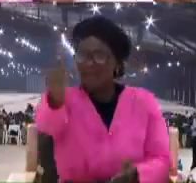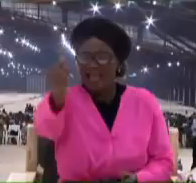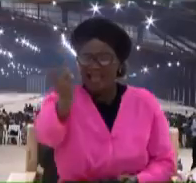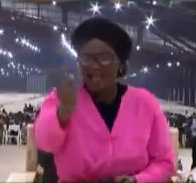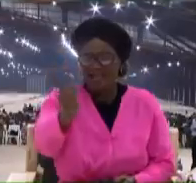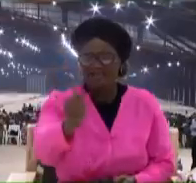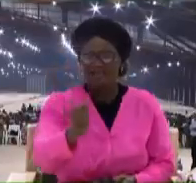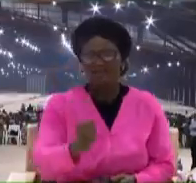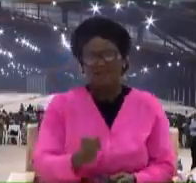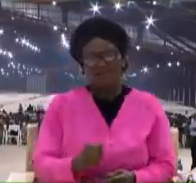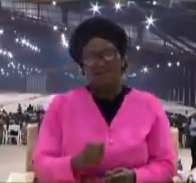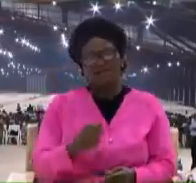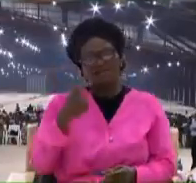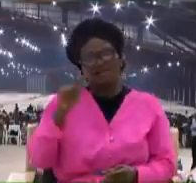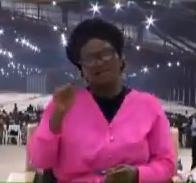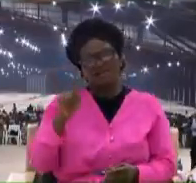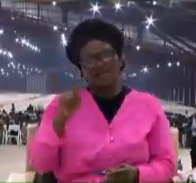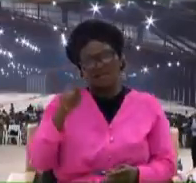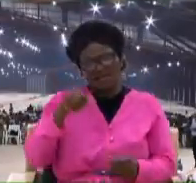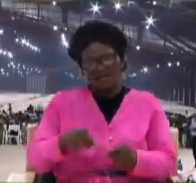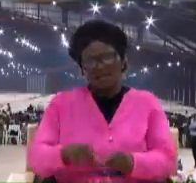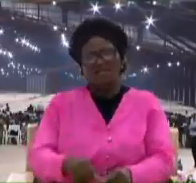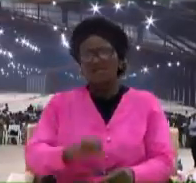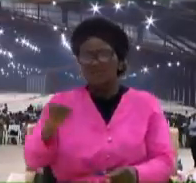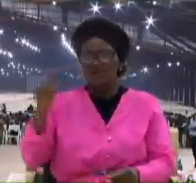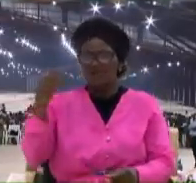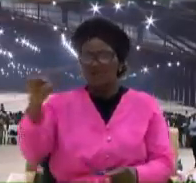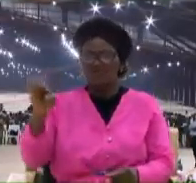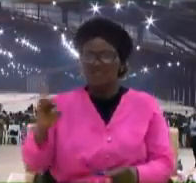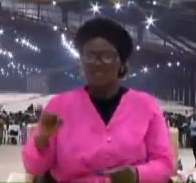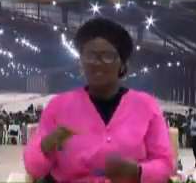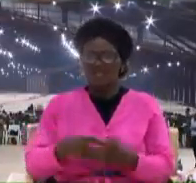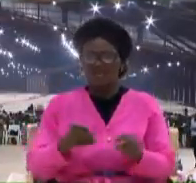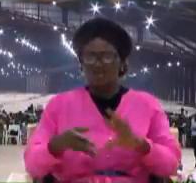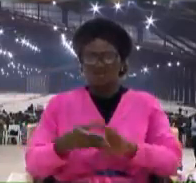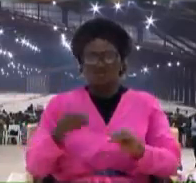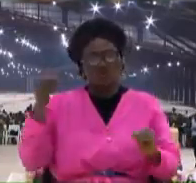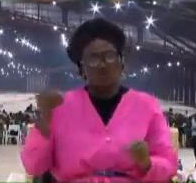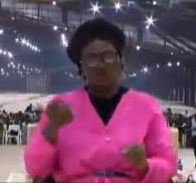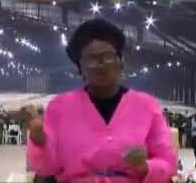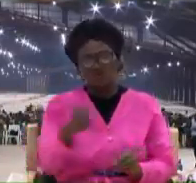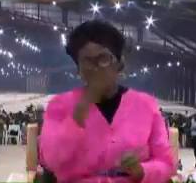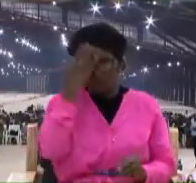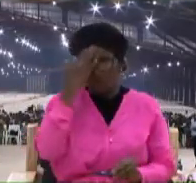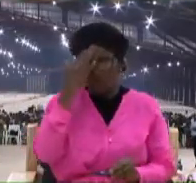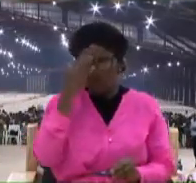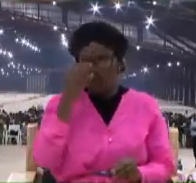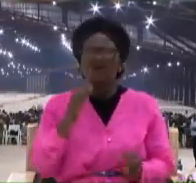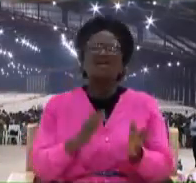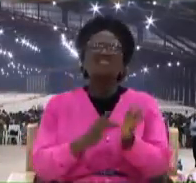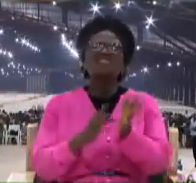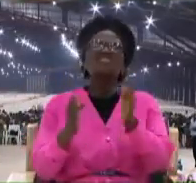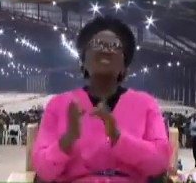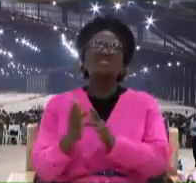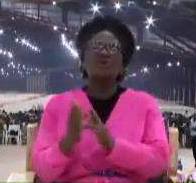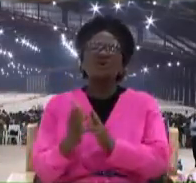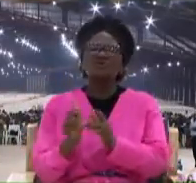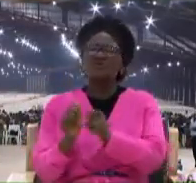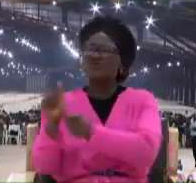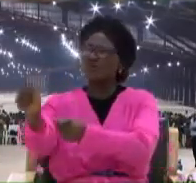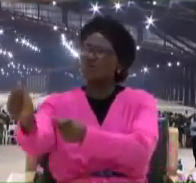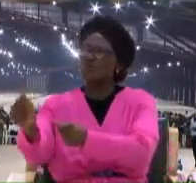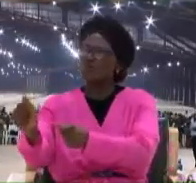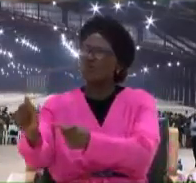Yeah. Well, the rest of the story we've read. Jesus followed. By the time they got to the house of